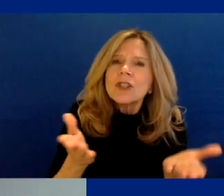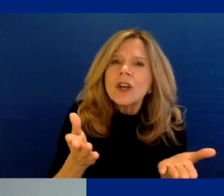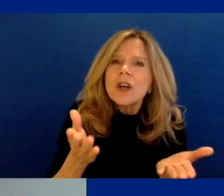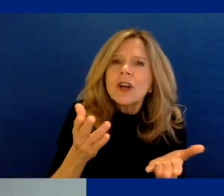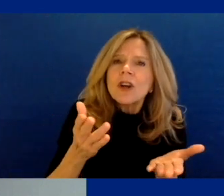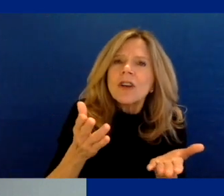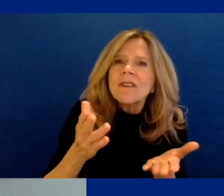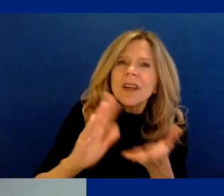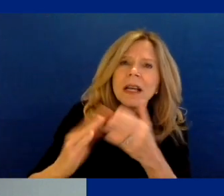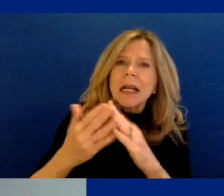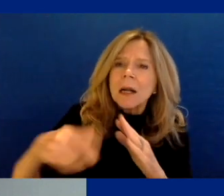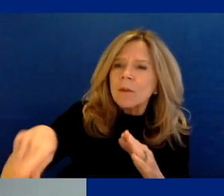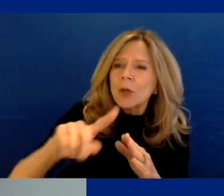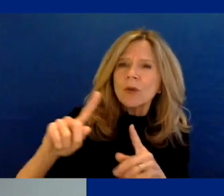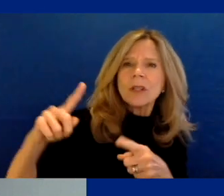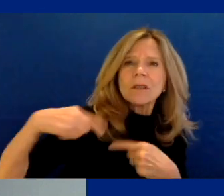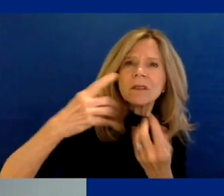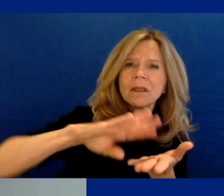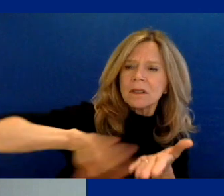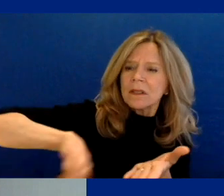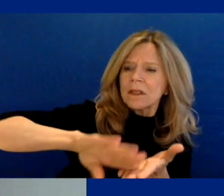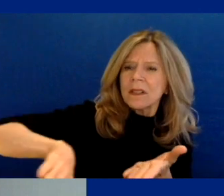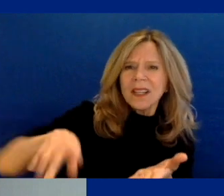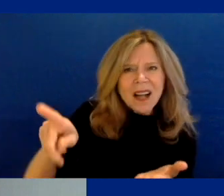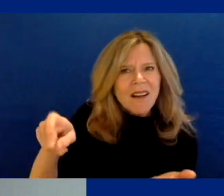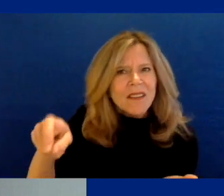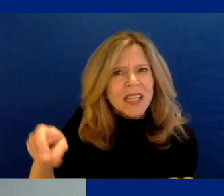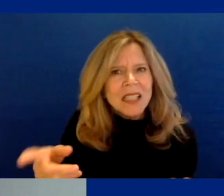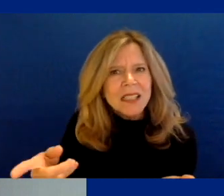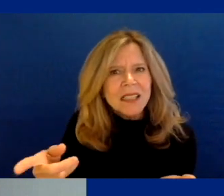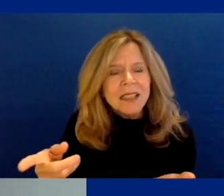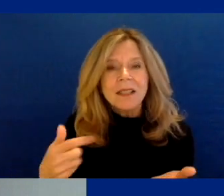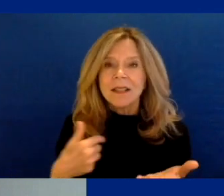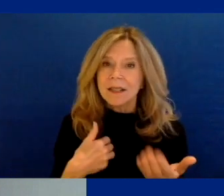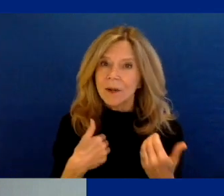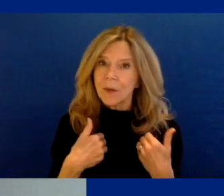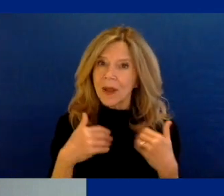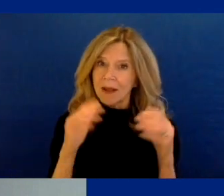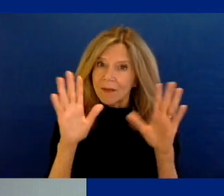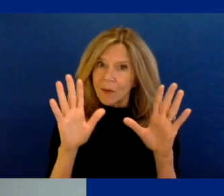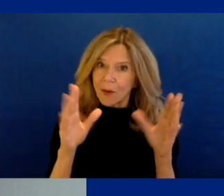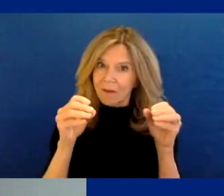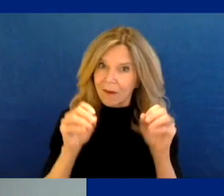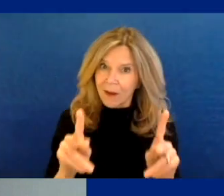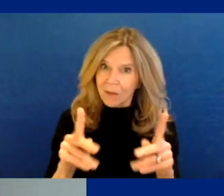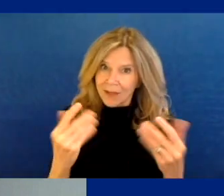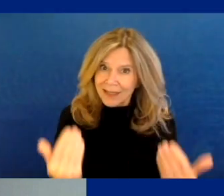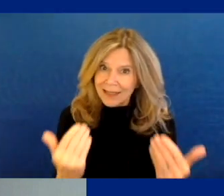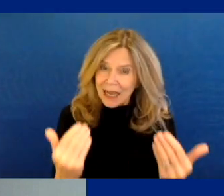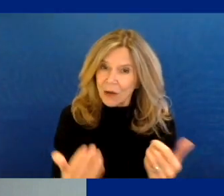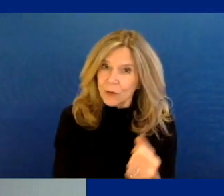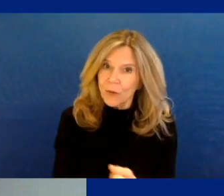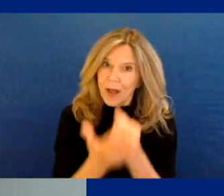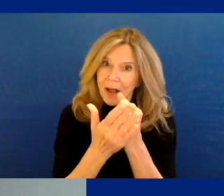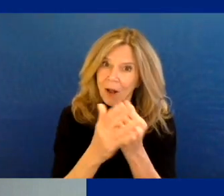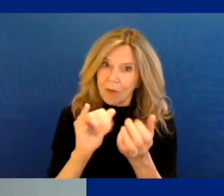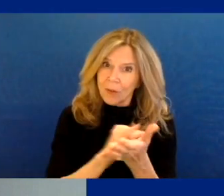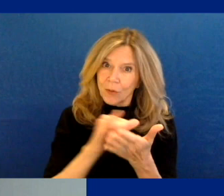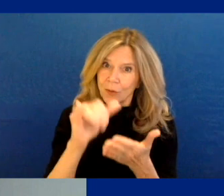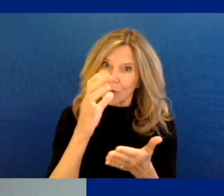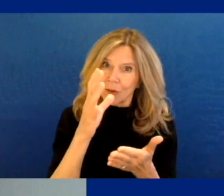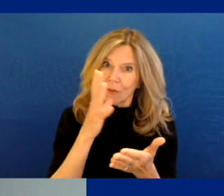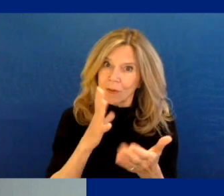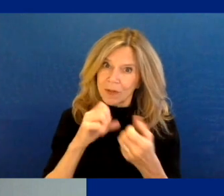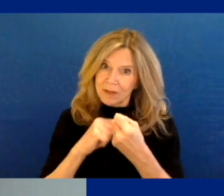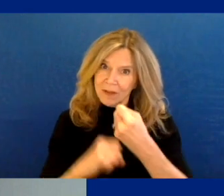We have an incredible chance right now to help the foundation continue their work, and we can reach our